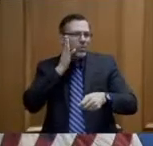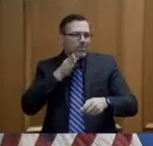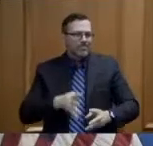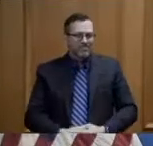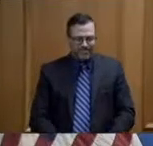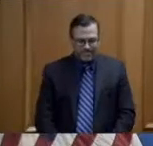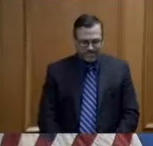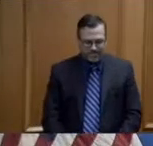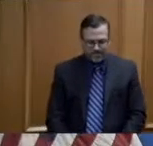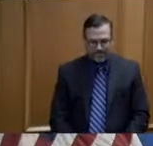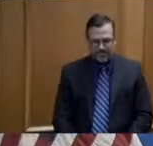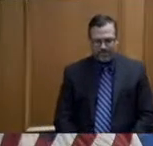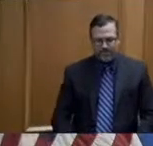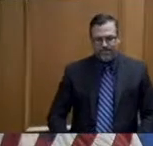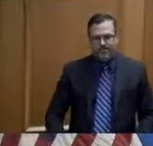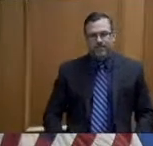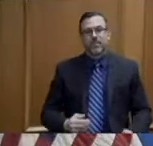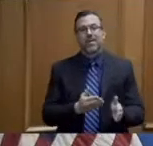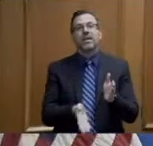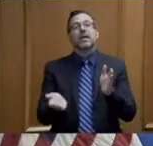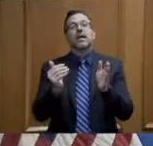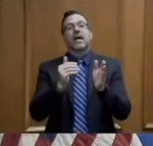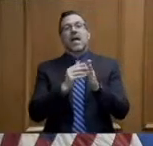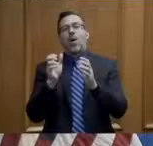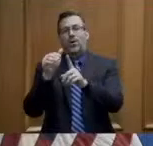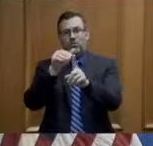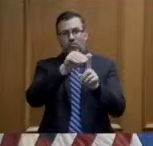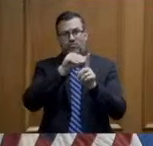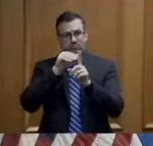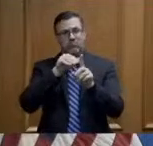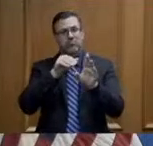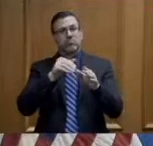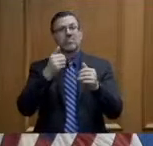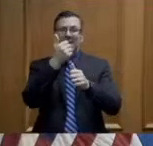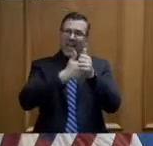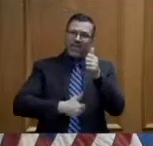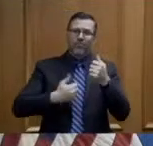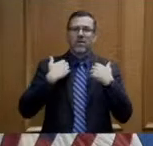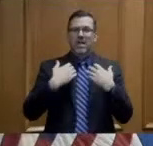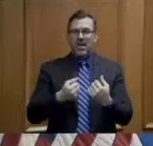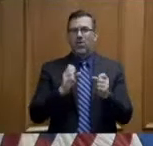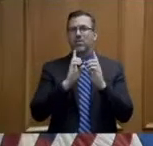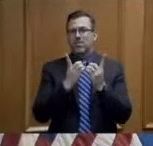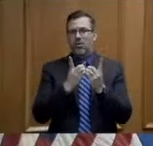And again, I'll remind folks that there is testing throughout the week at every health department,